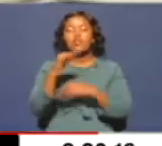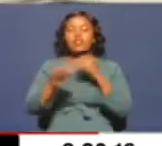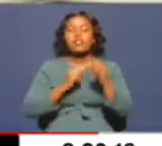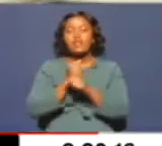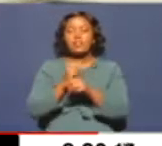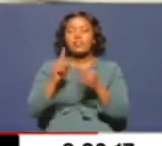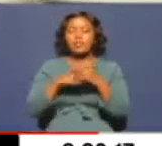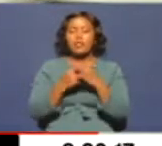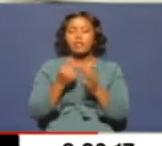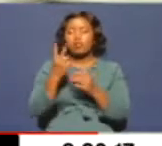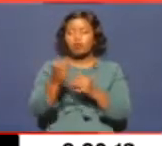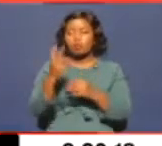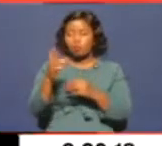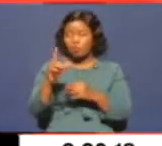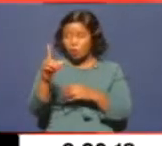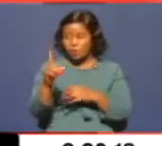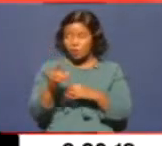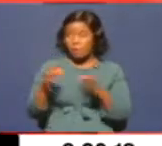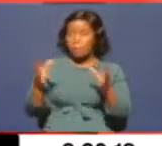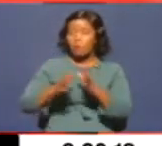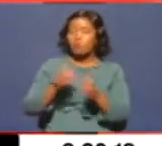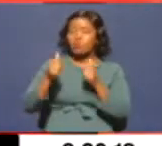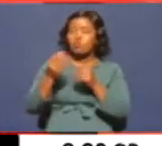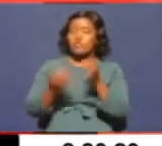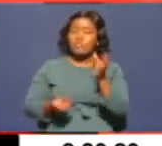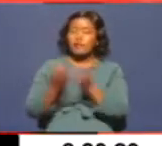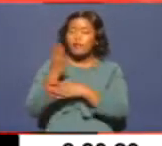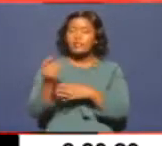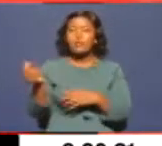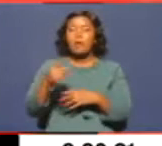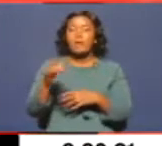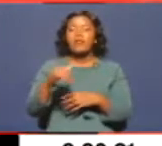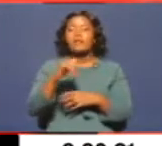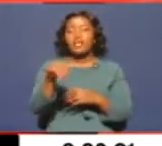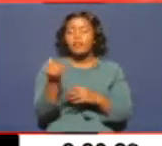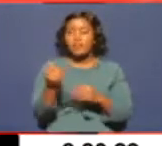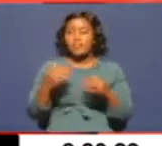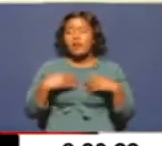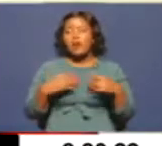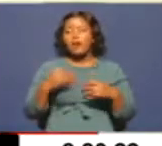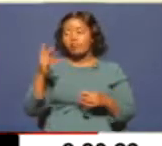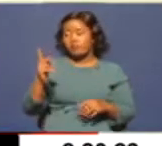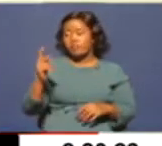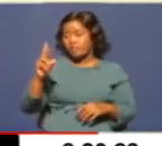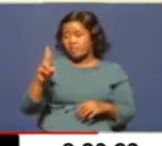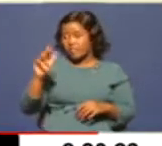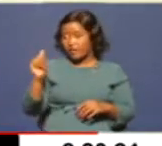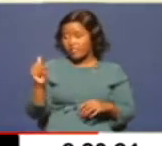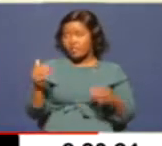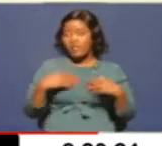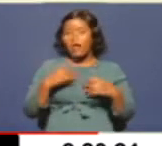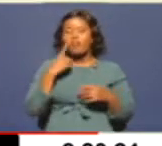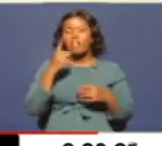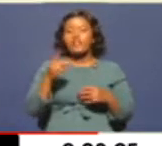2021. The amnesty that started in January is a three-year program in which KRA has offered up to 100%